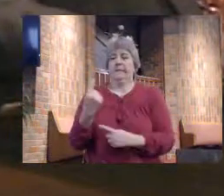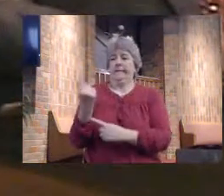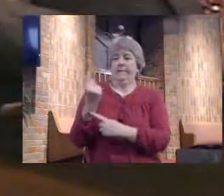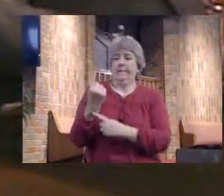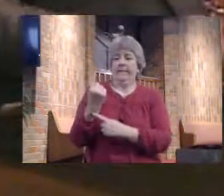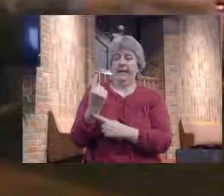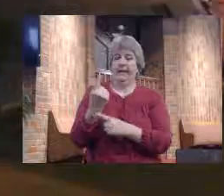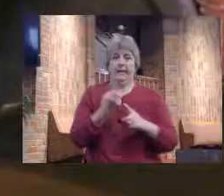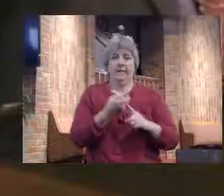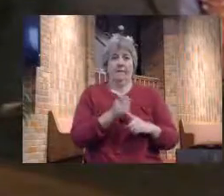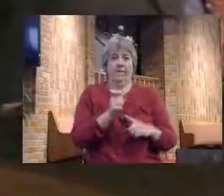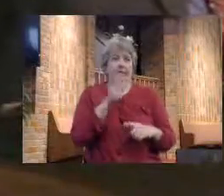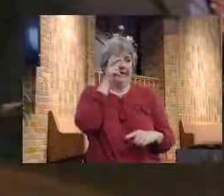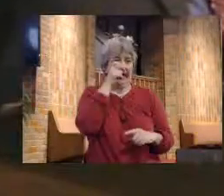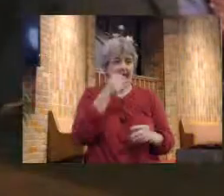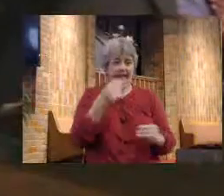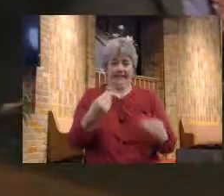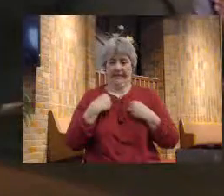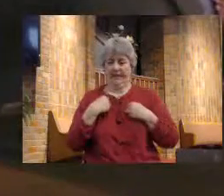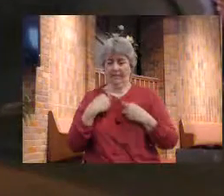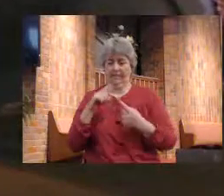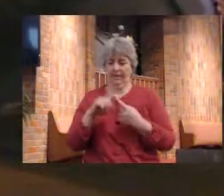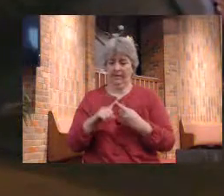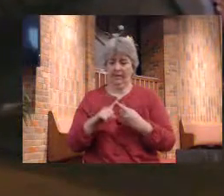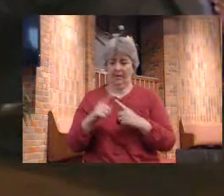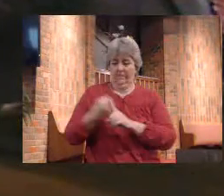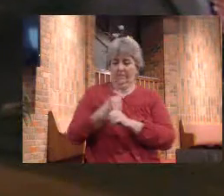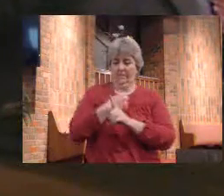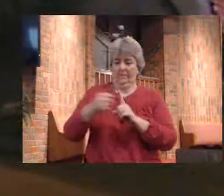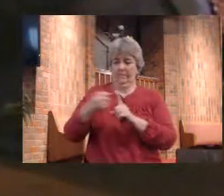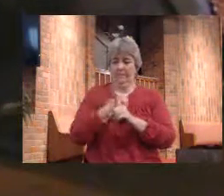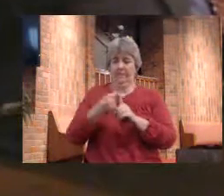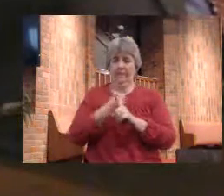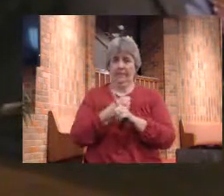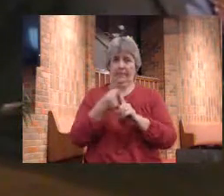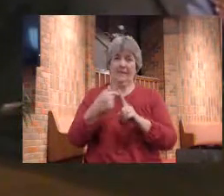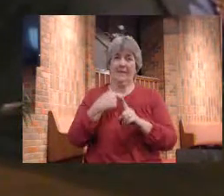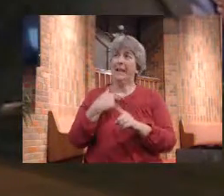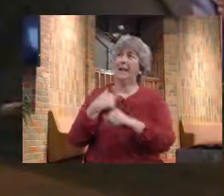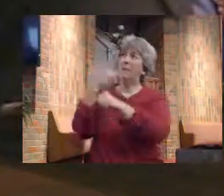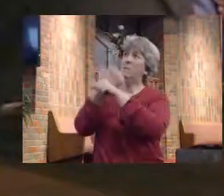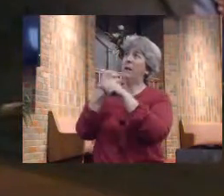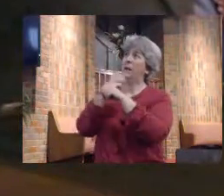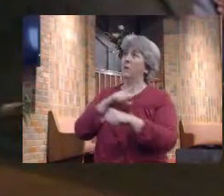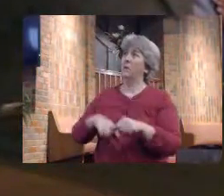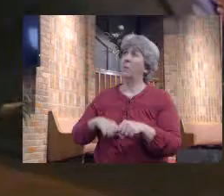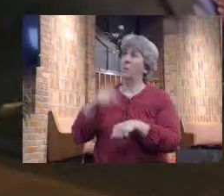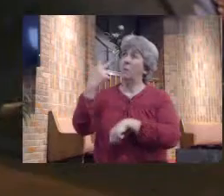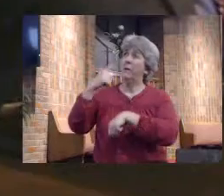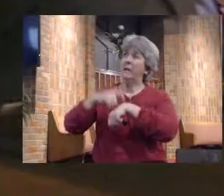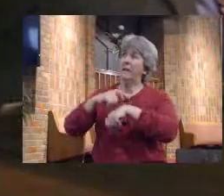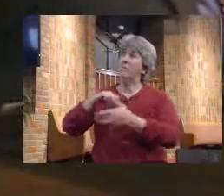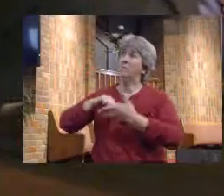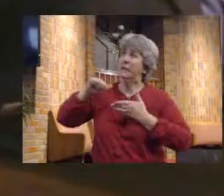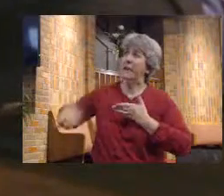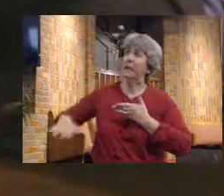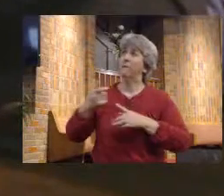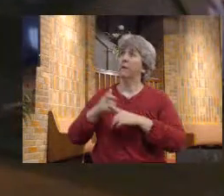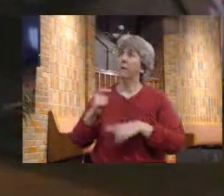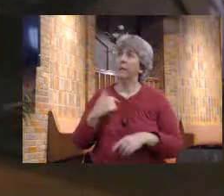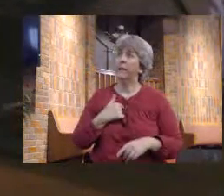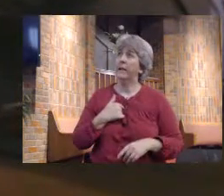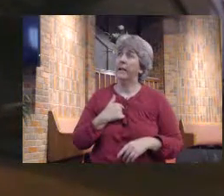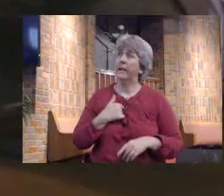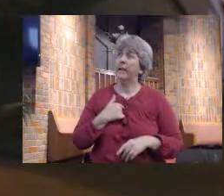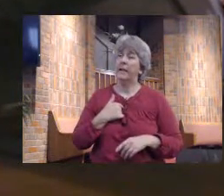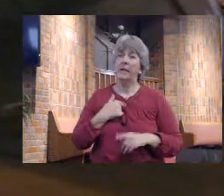me, lest I be exalted above measure. Concerning this thing I pleaded with the Lord 3 times that it might depart from me. He said, my